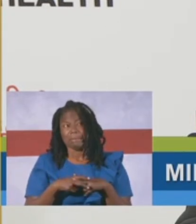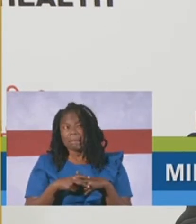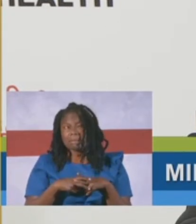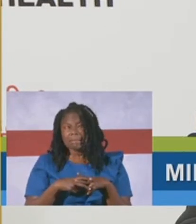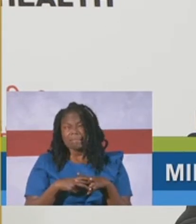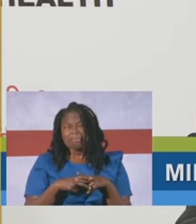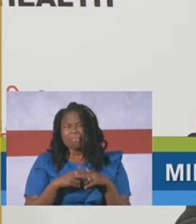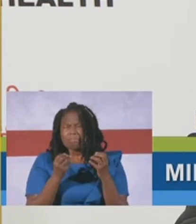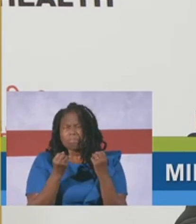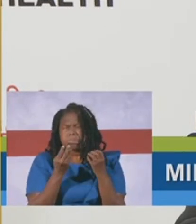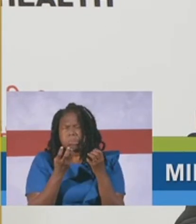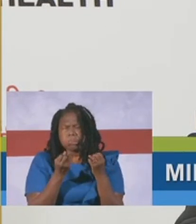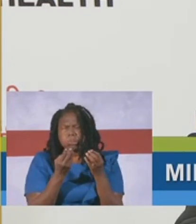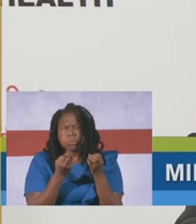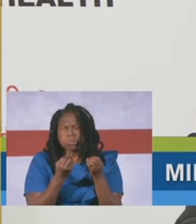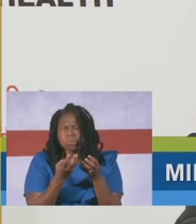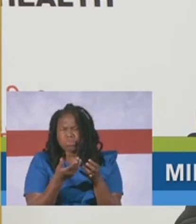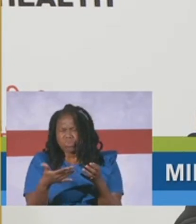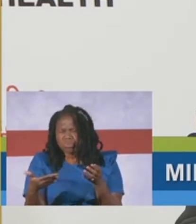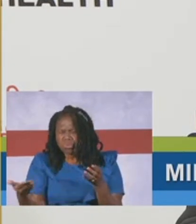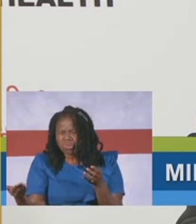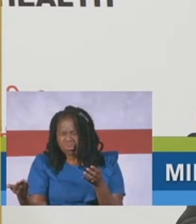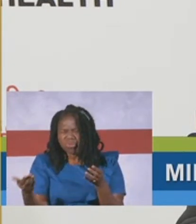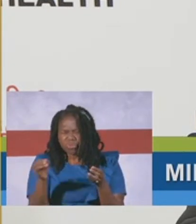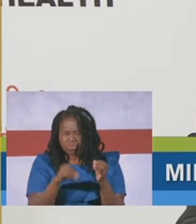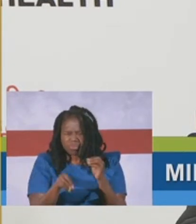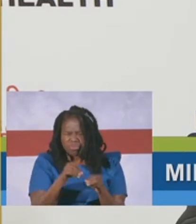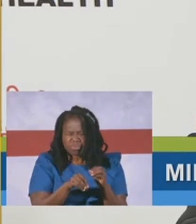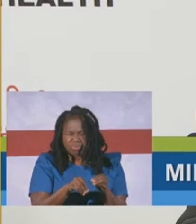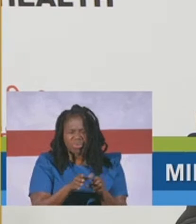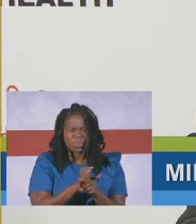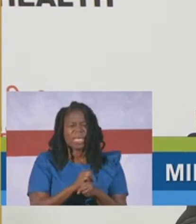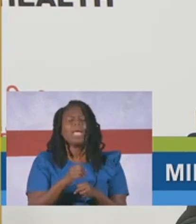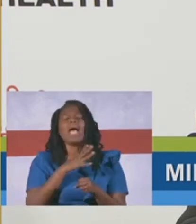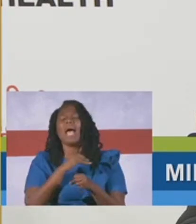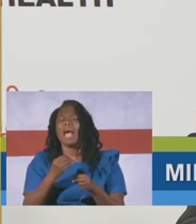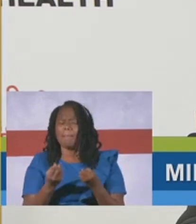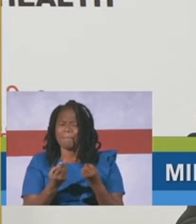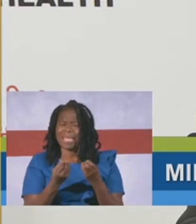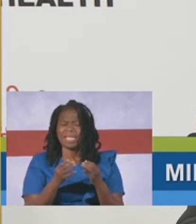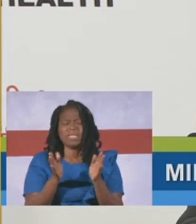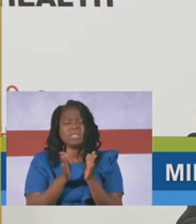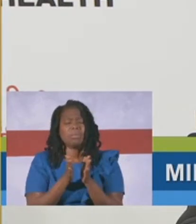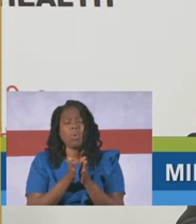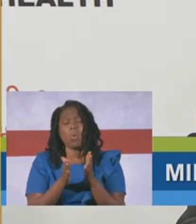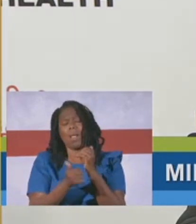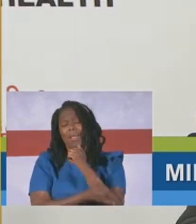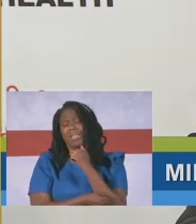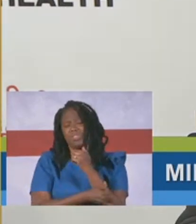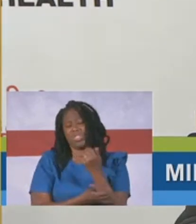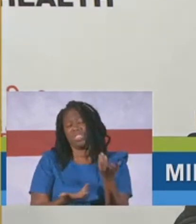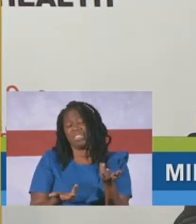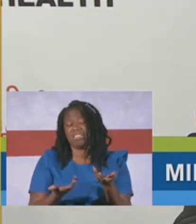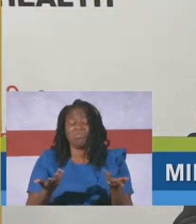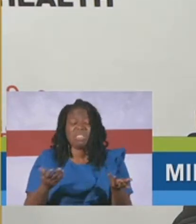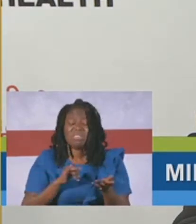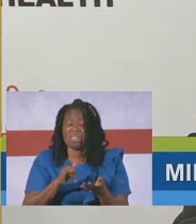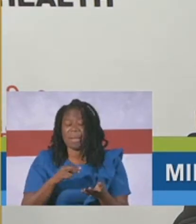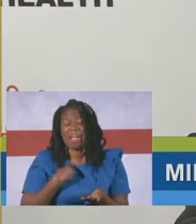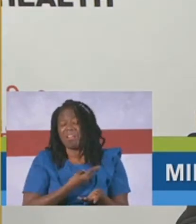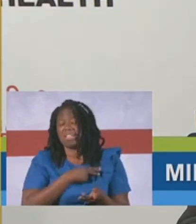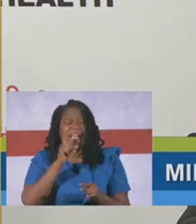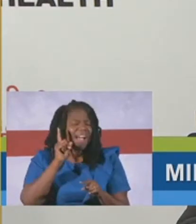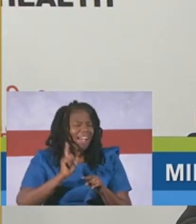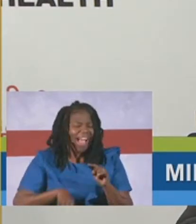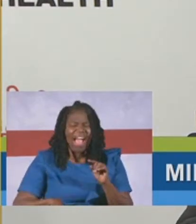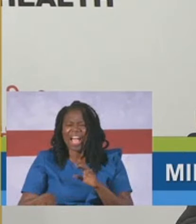detailed process. And many small countries like us do not have that capacity. The